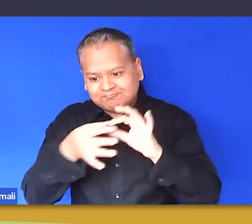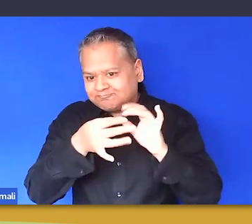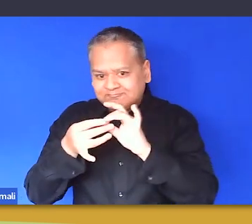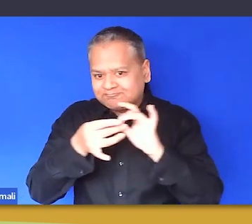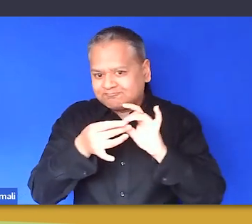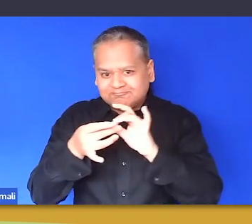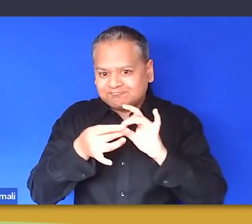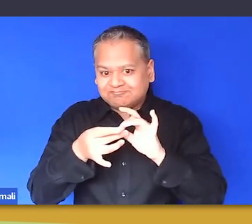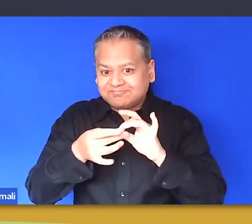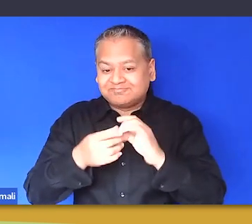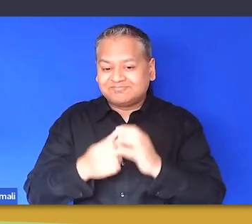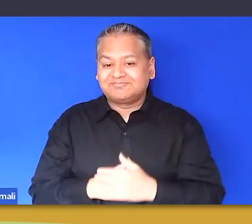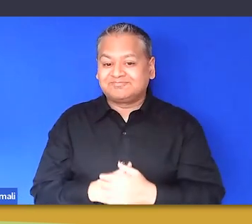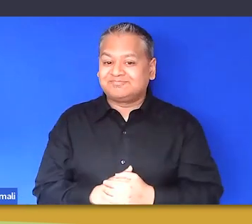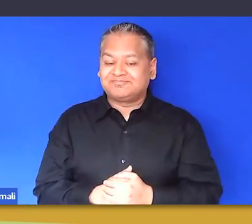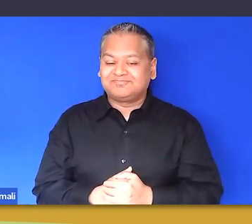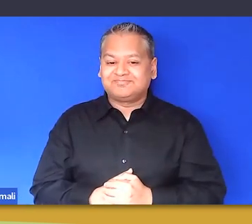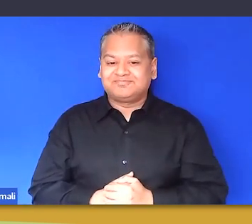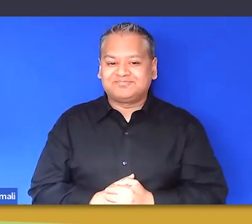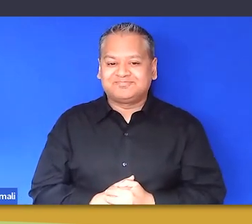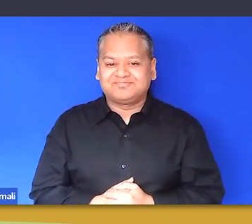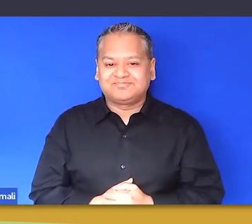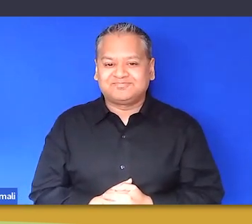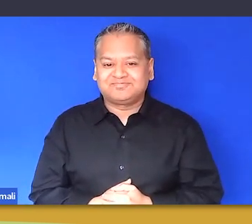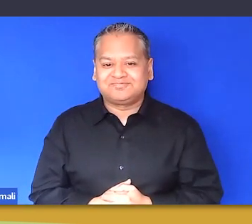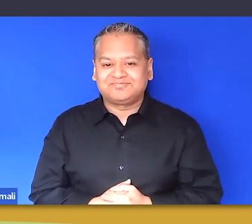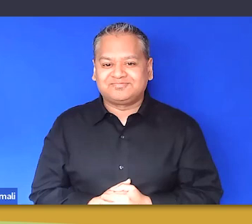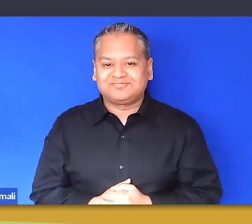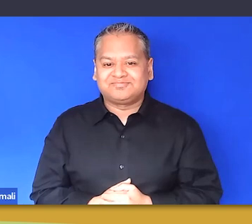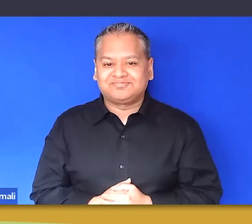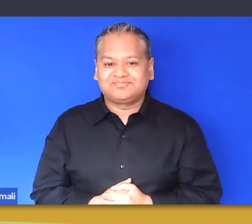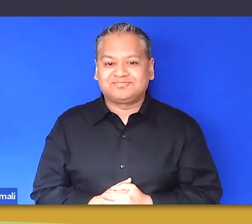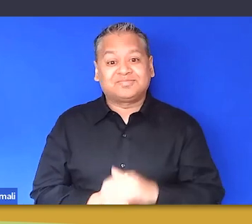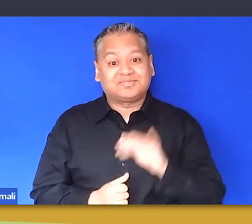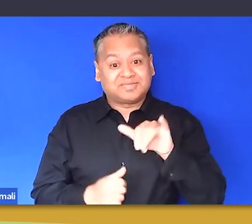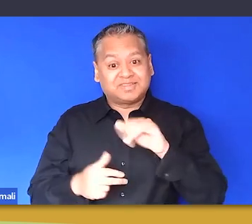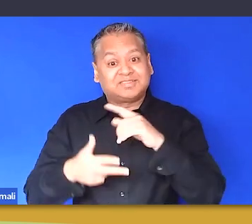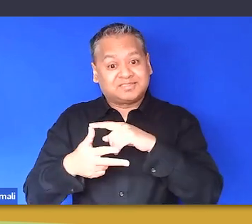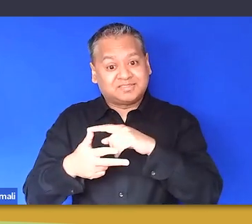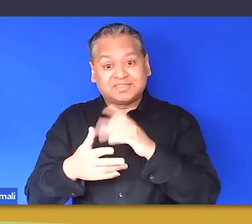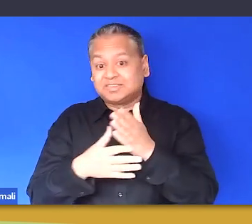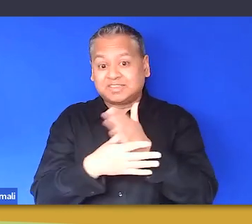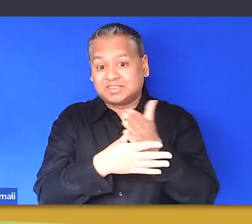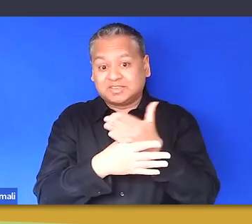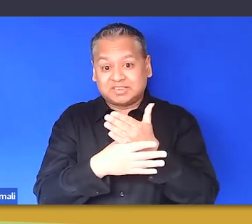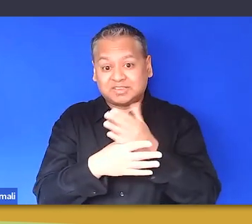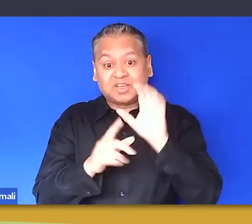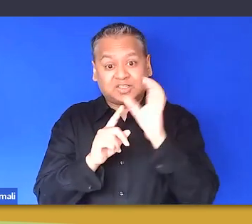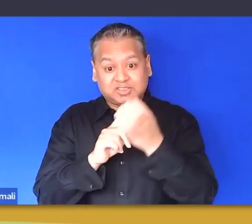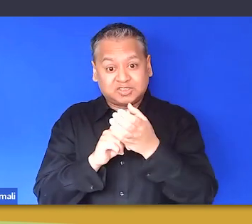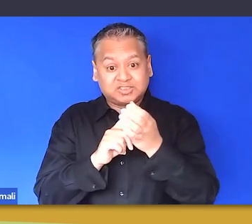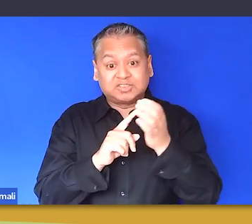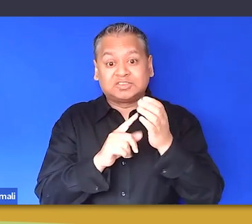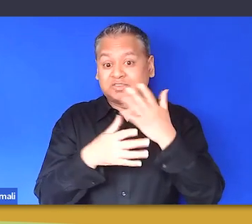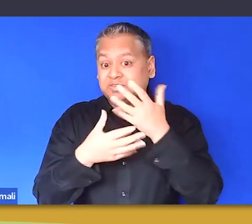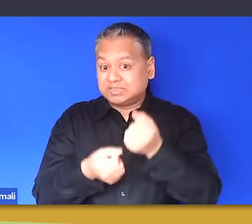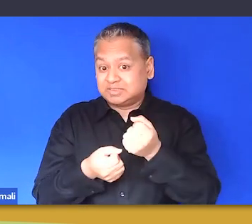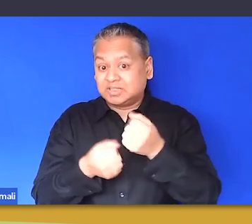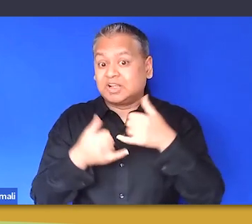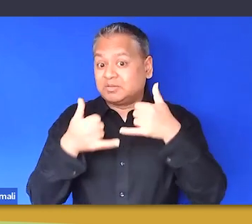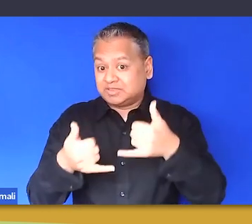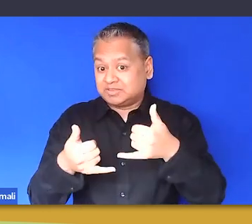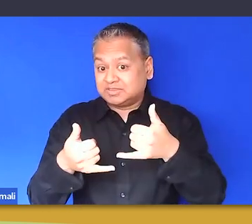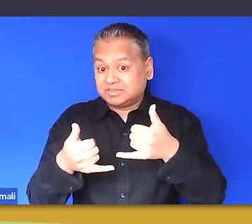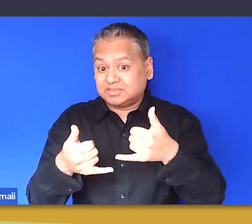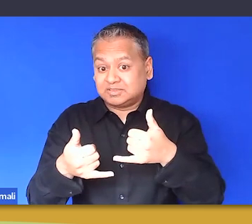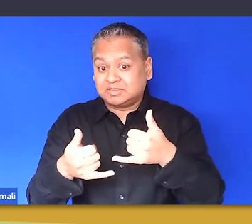Thank you again, Hassan, for the Intercultural Trust Award. Our two honorable mentions are NISA